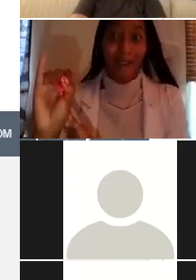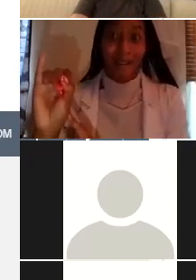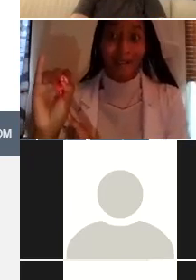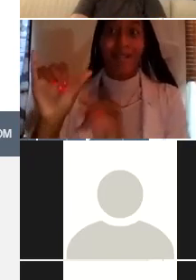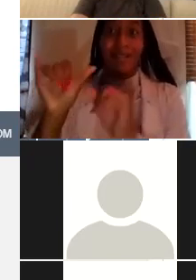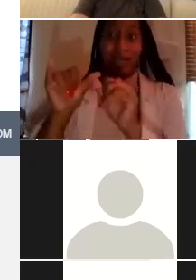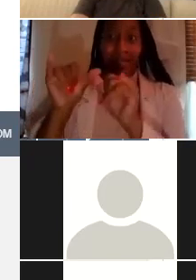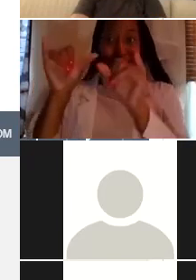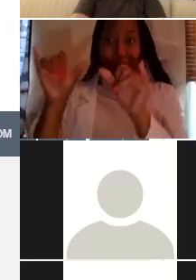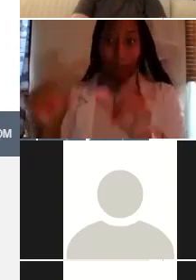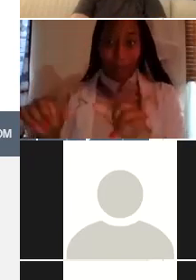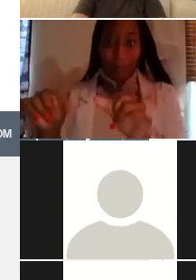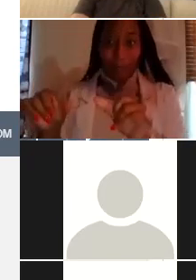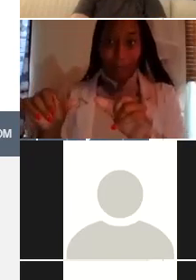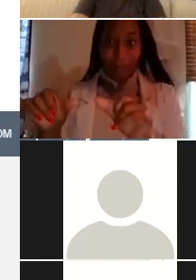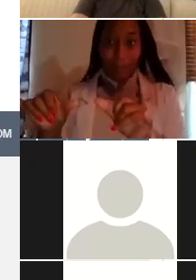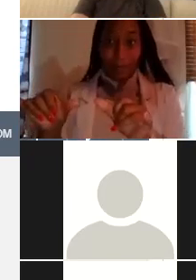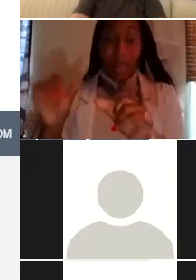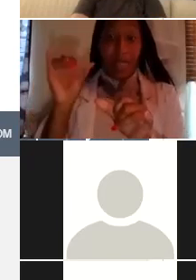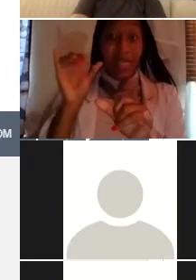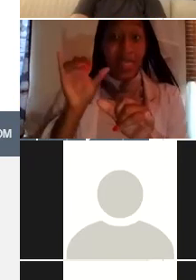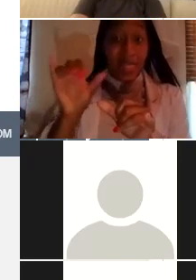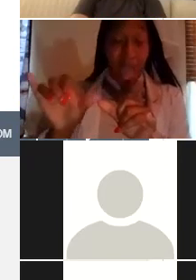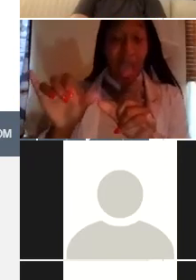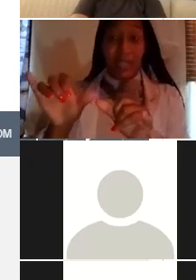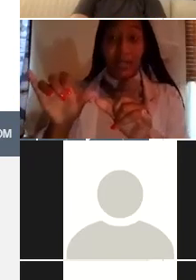for temperature is Kelvin.